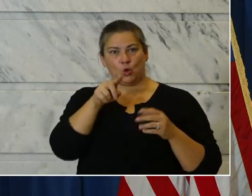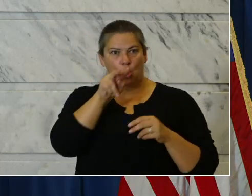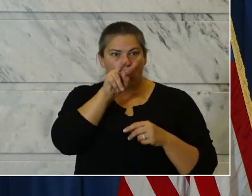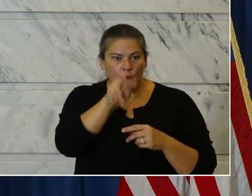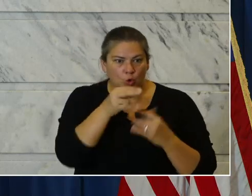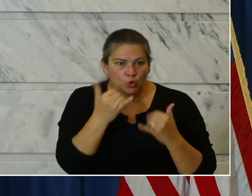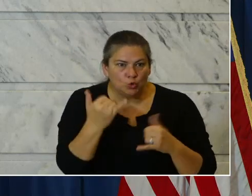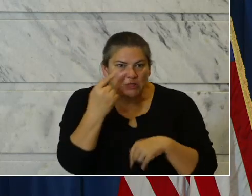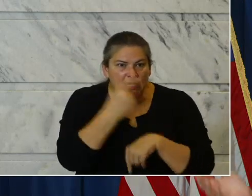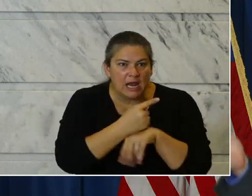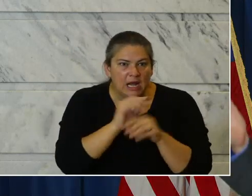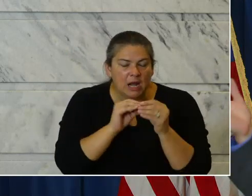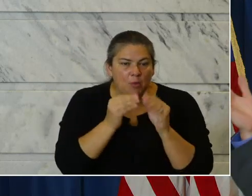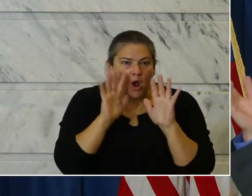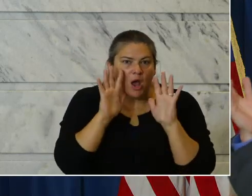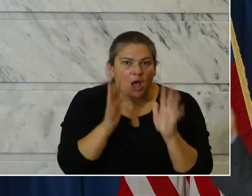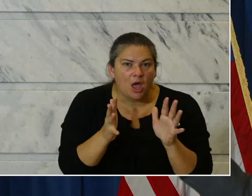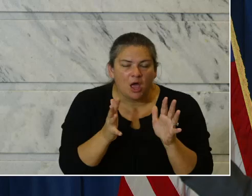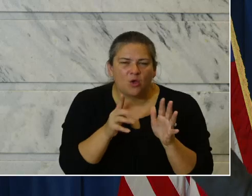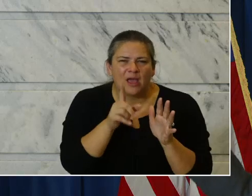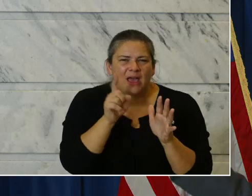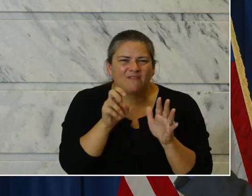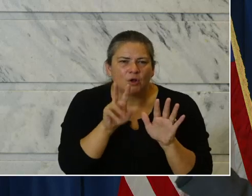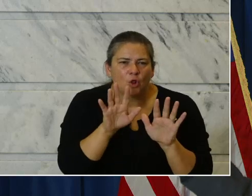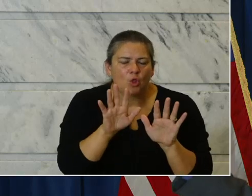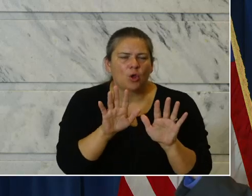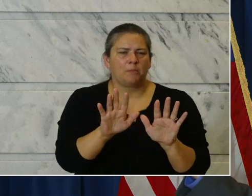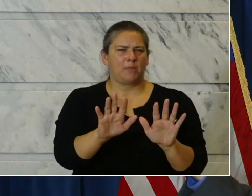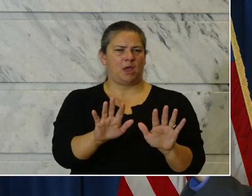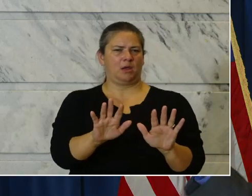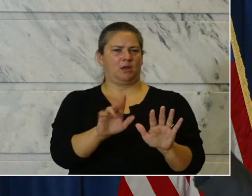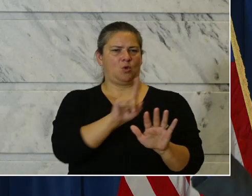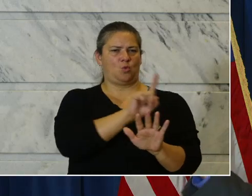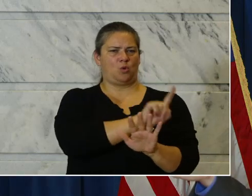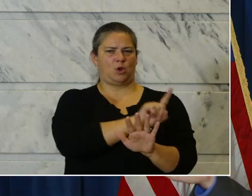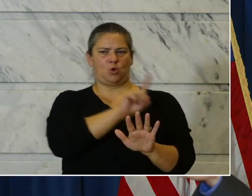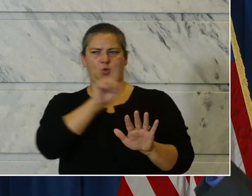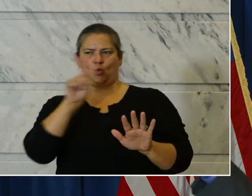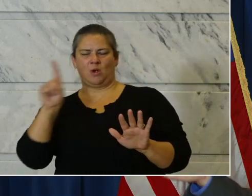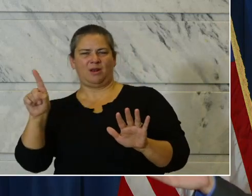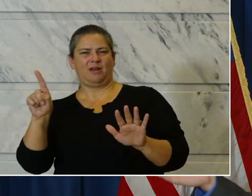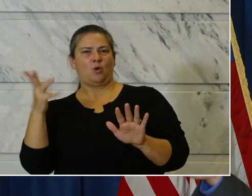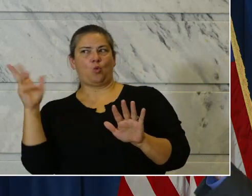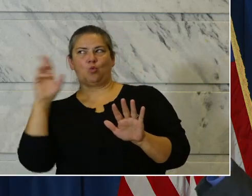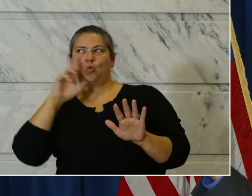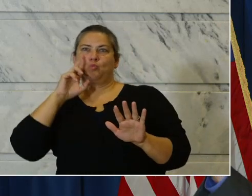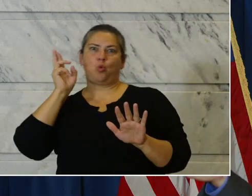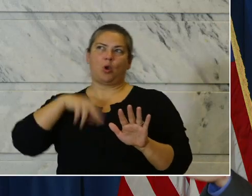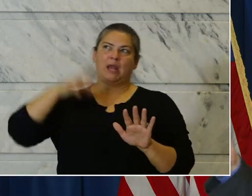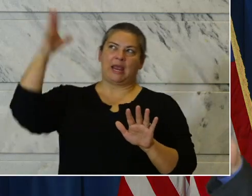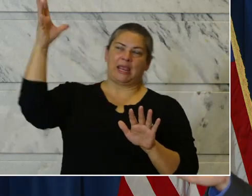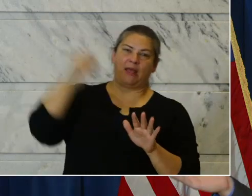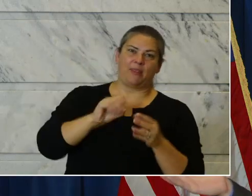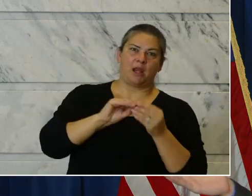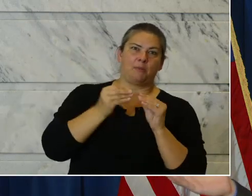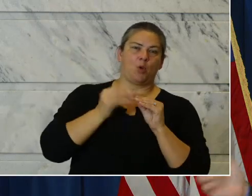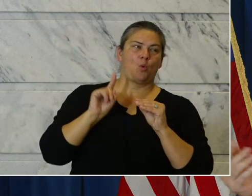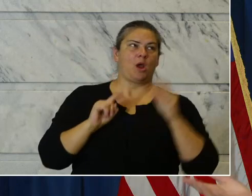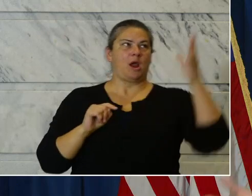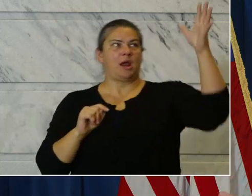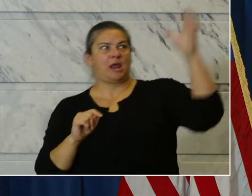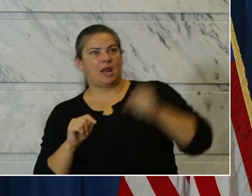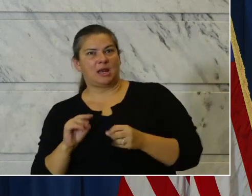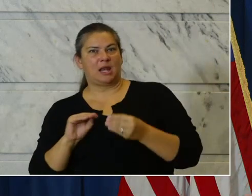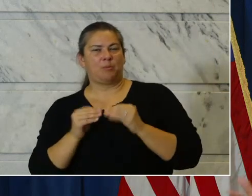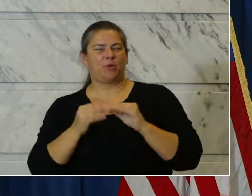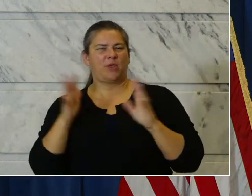the trees. If you're red at 25.1 or you're orange at 24.6, you're at the top of the scale. That's